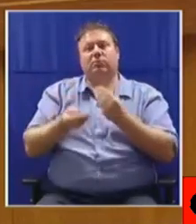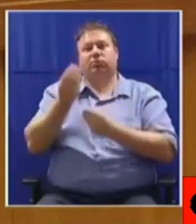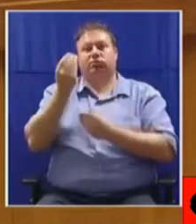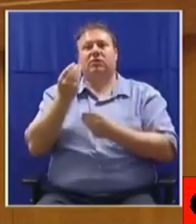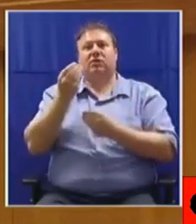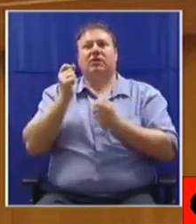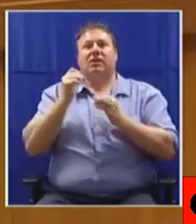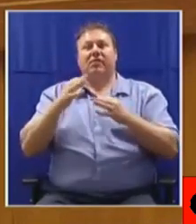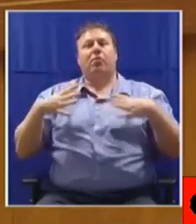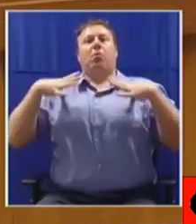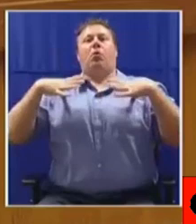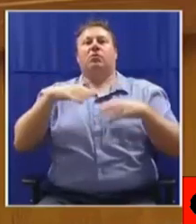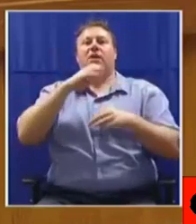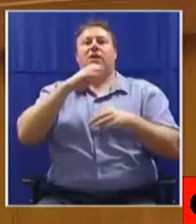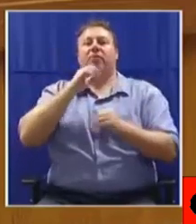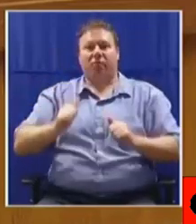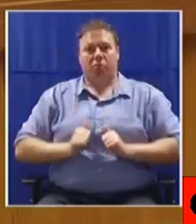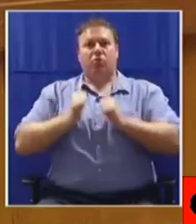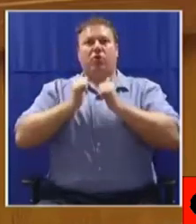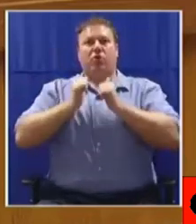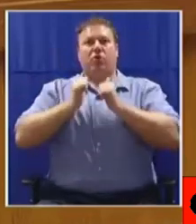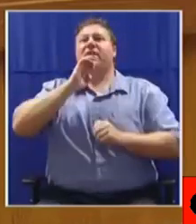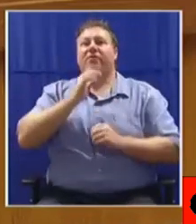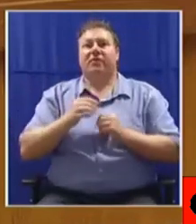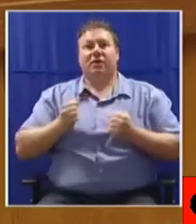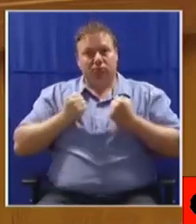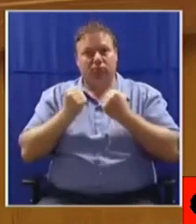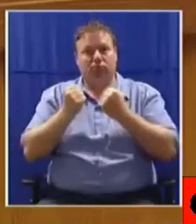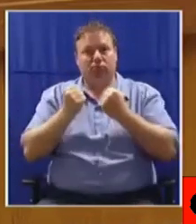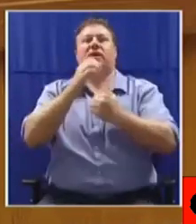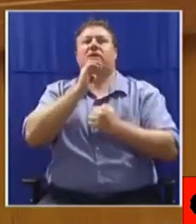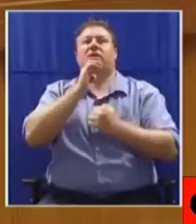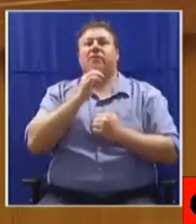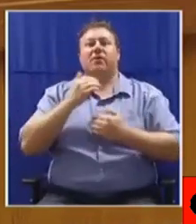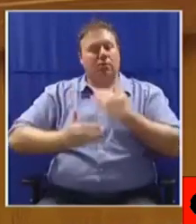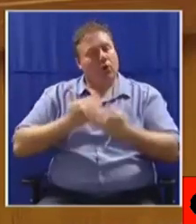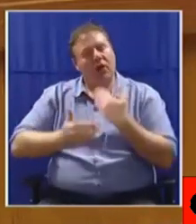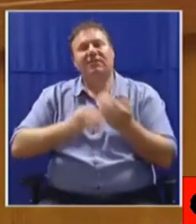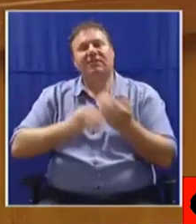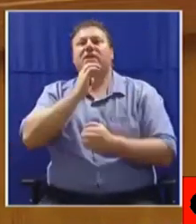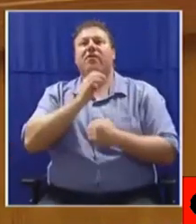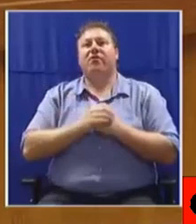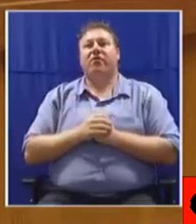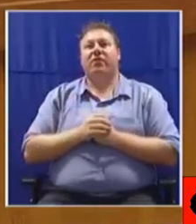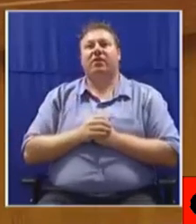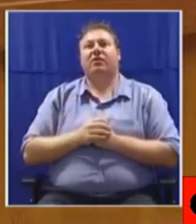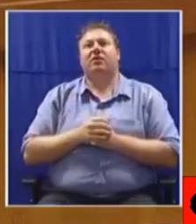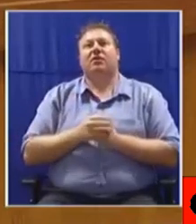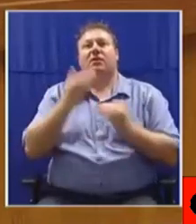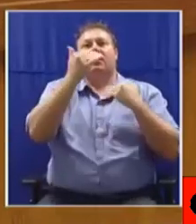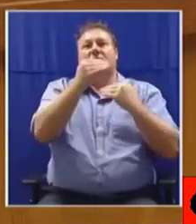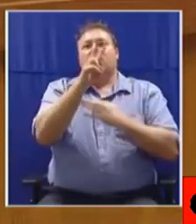are bold enough, brave enough, daring enough, and progressive enough. Section 25